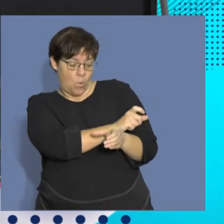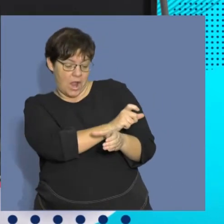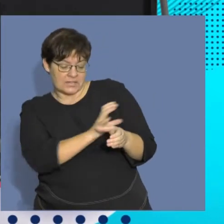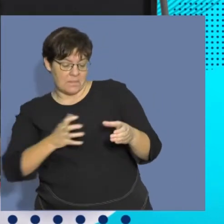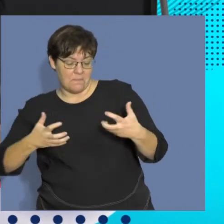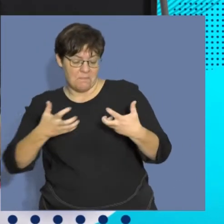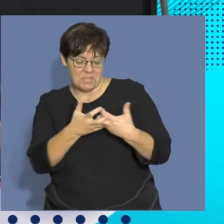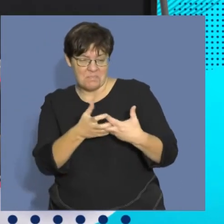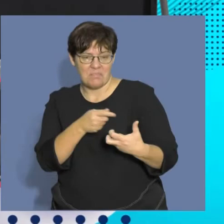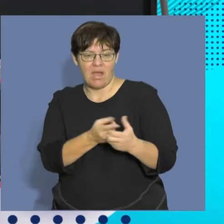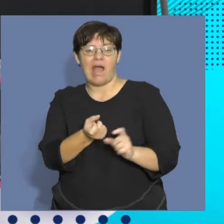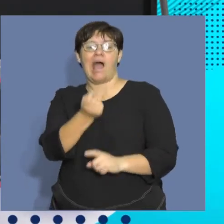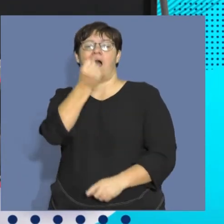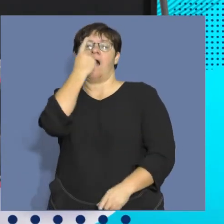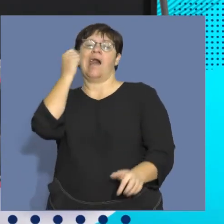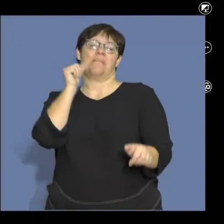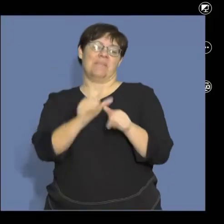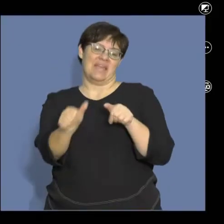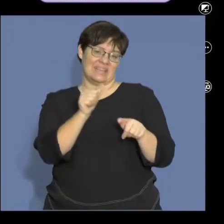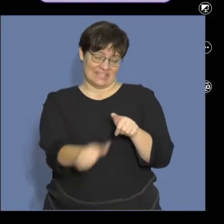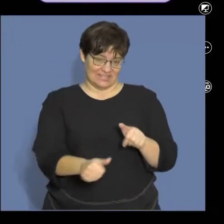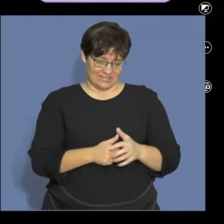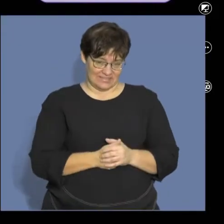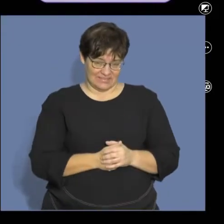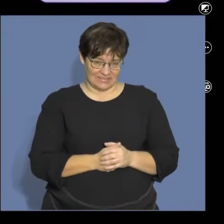of these terms.